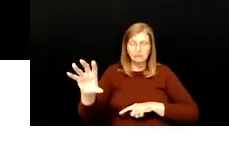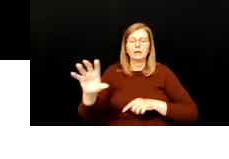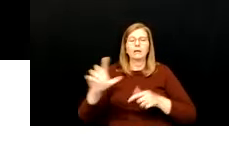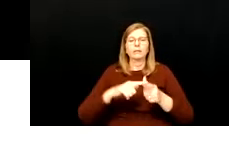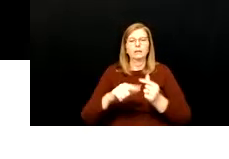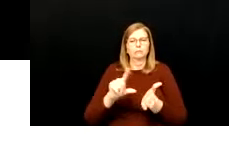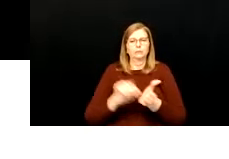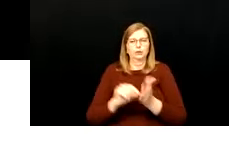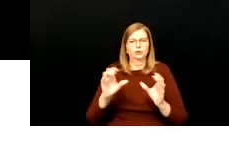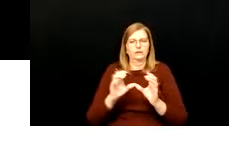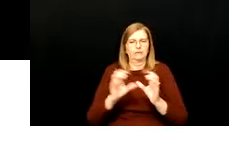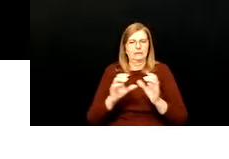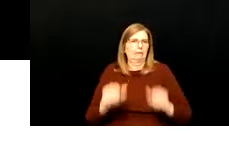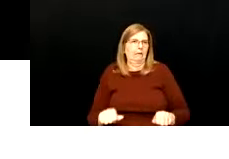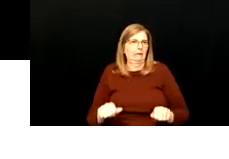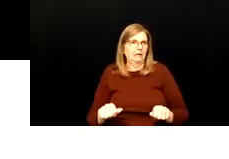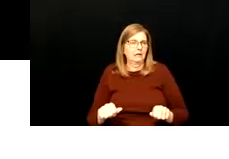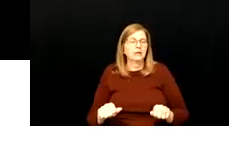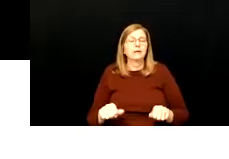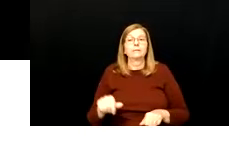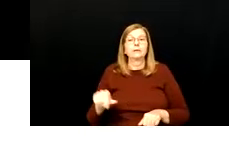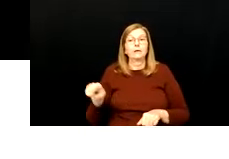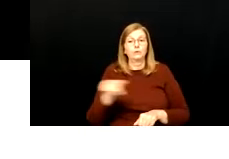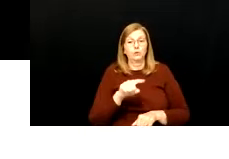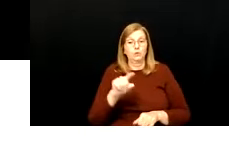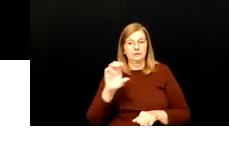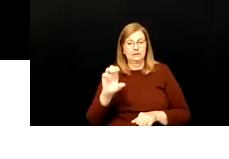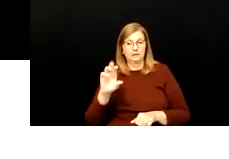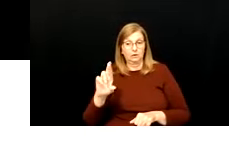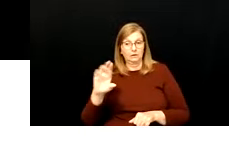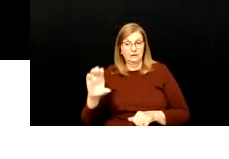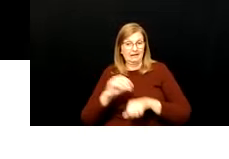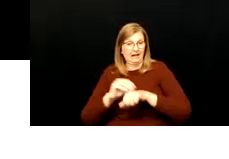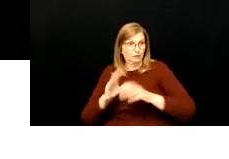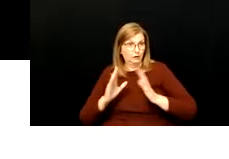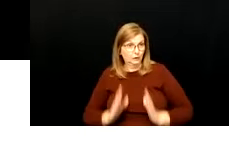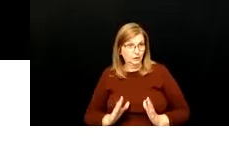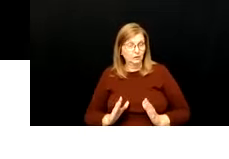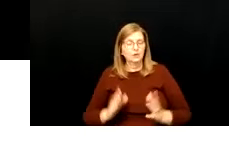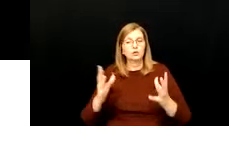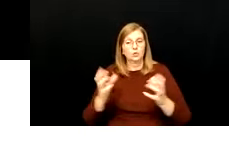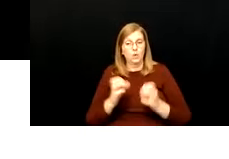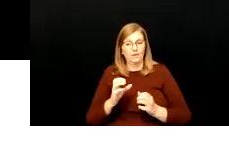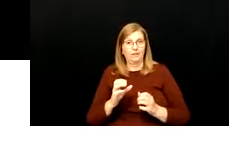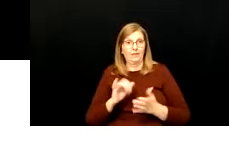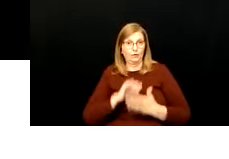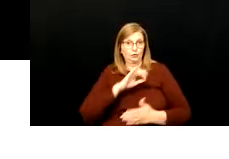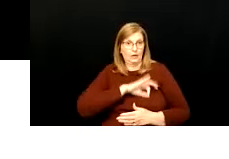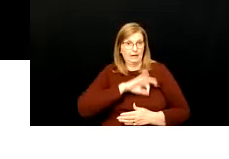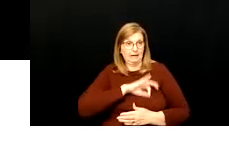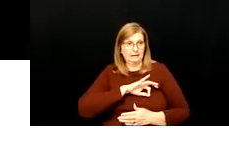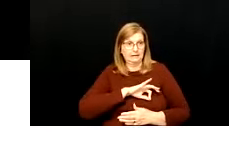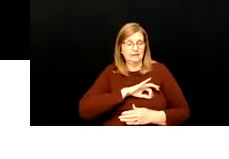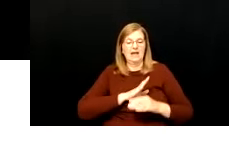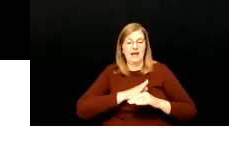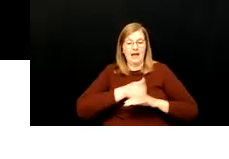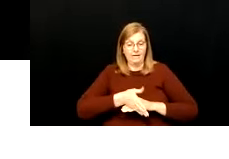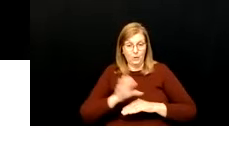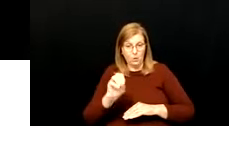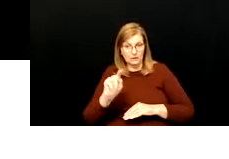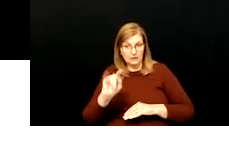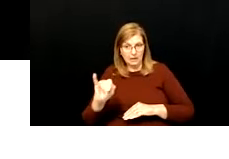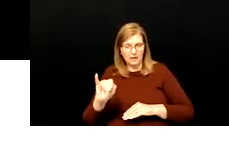for each day. If you are a certified rehabilitation counselor and you want those CRCs after OTI, please do a couple